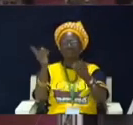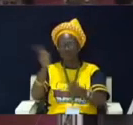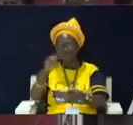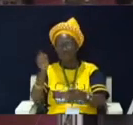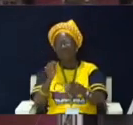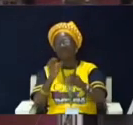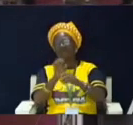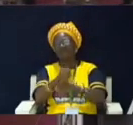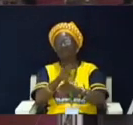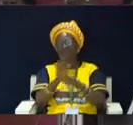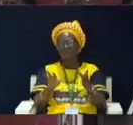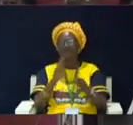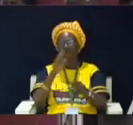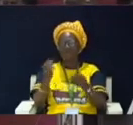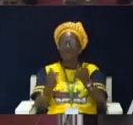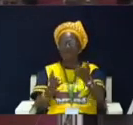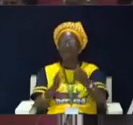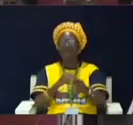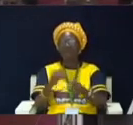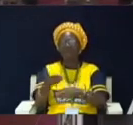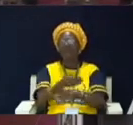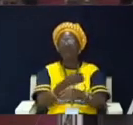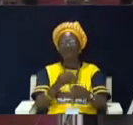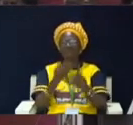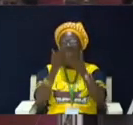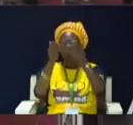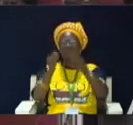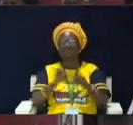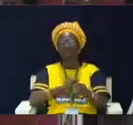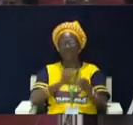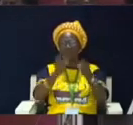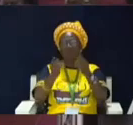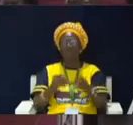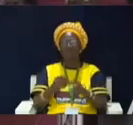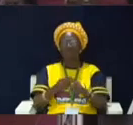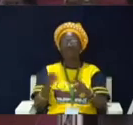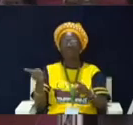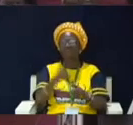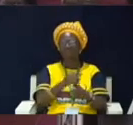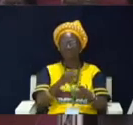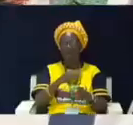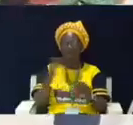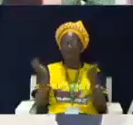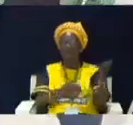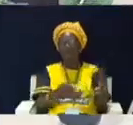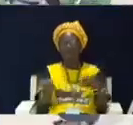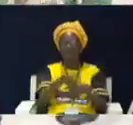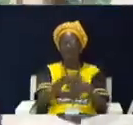you, and then they bring you back very quickly. God bless you. You can begin to go.